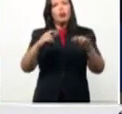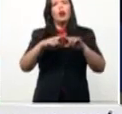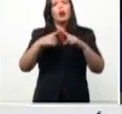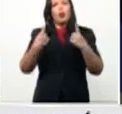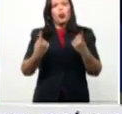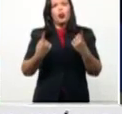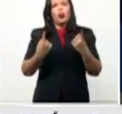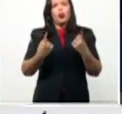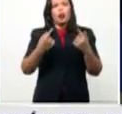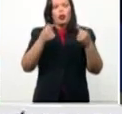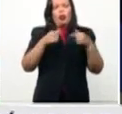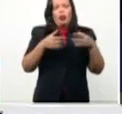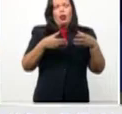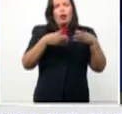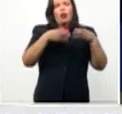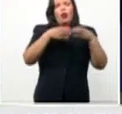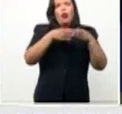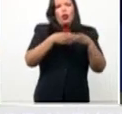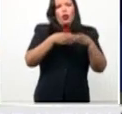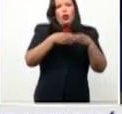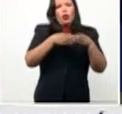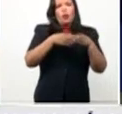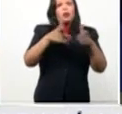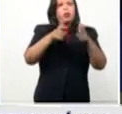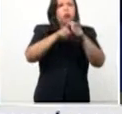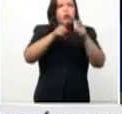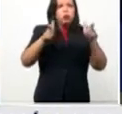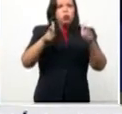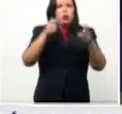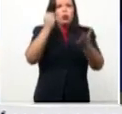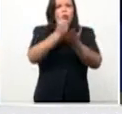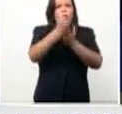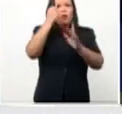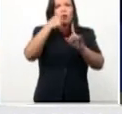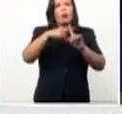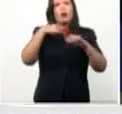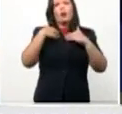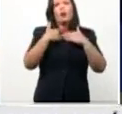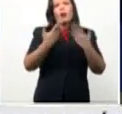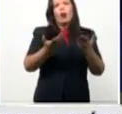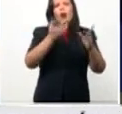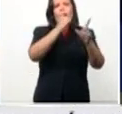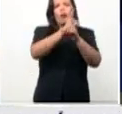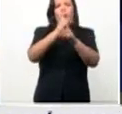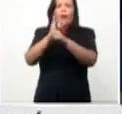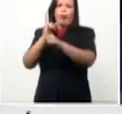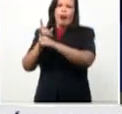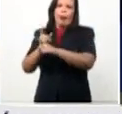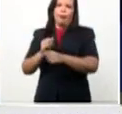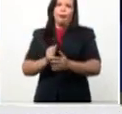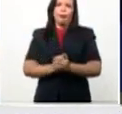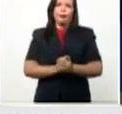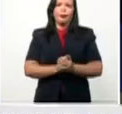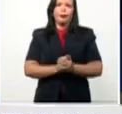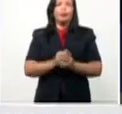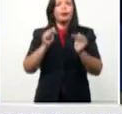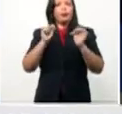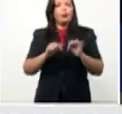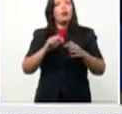we always highlight here. This is the group with the most confirmed cases,